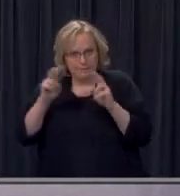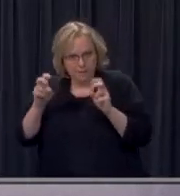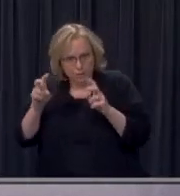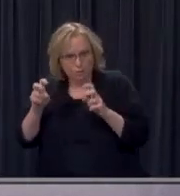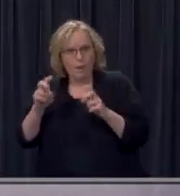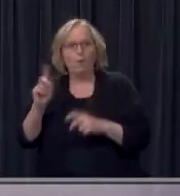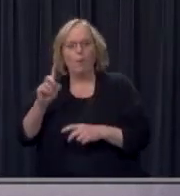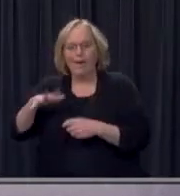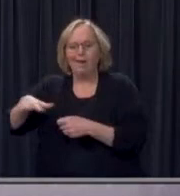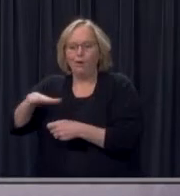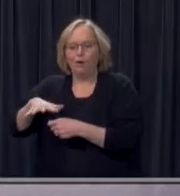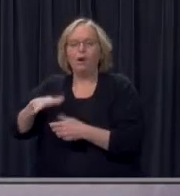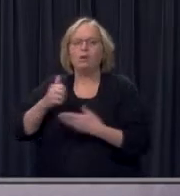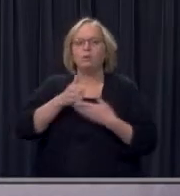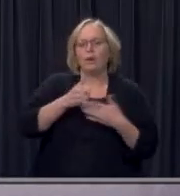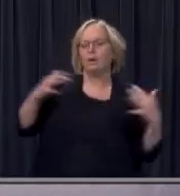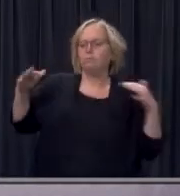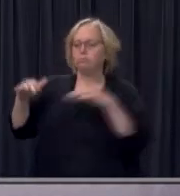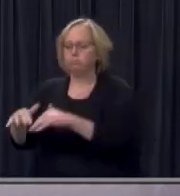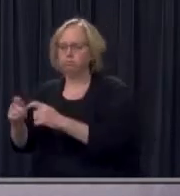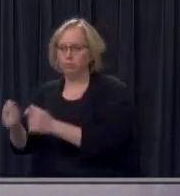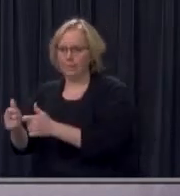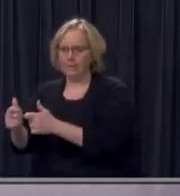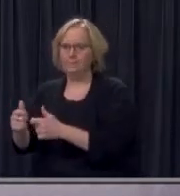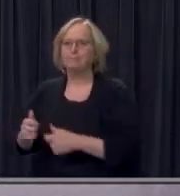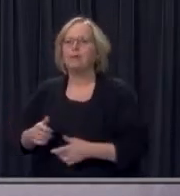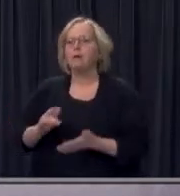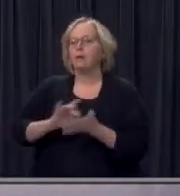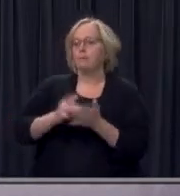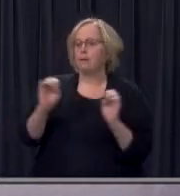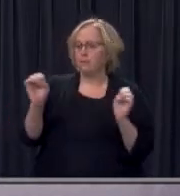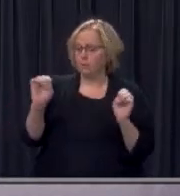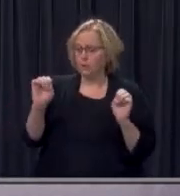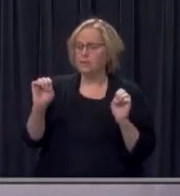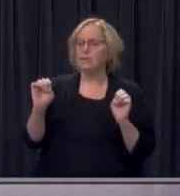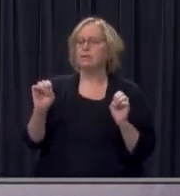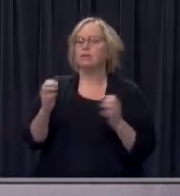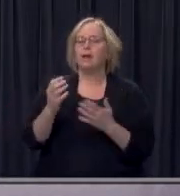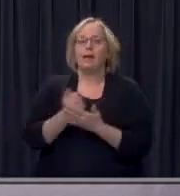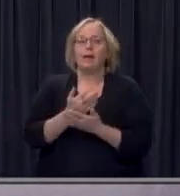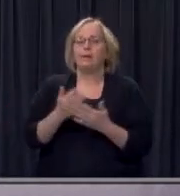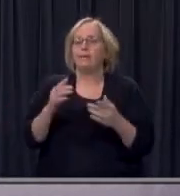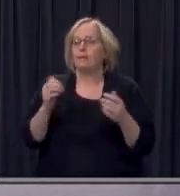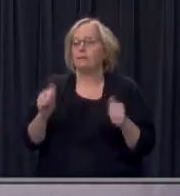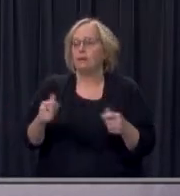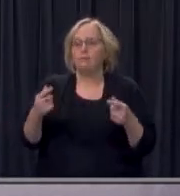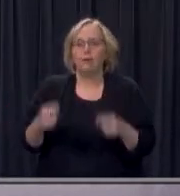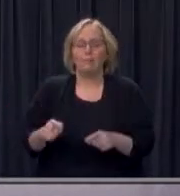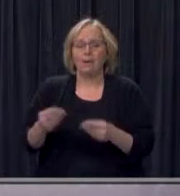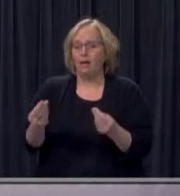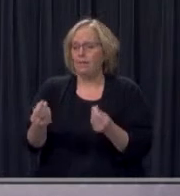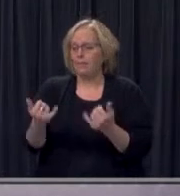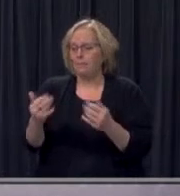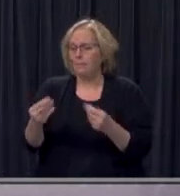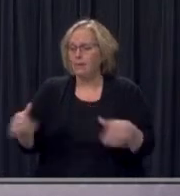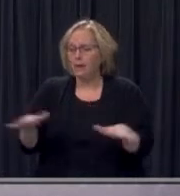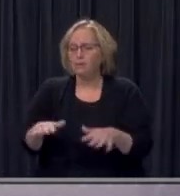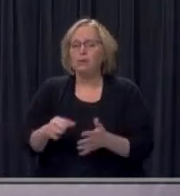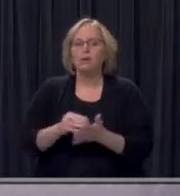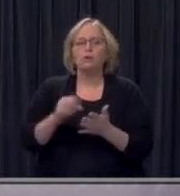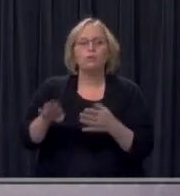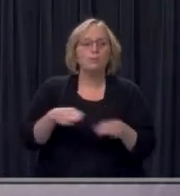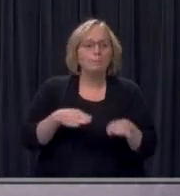at, so it helps get resources there quickly. Of course, medical emergencies, anything that could happen on the playground, student behavior,